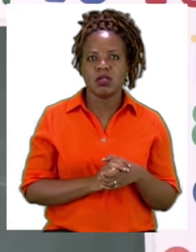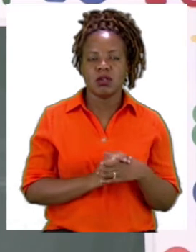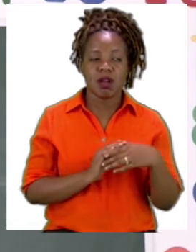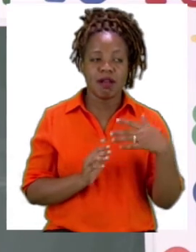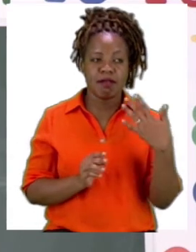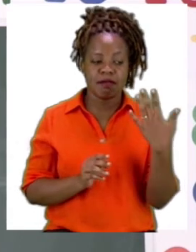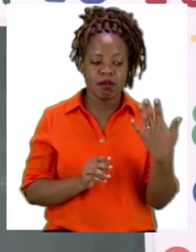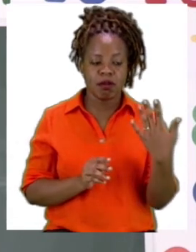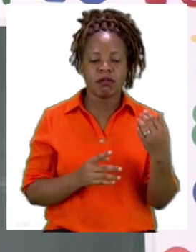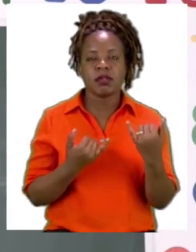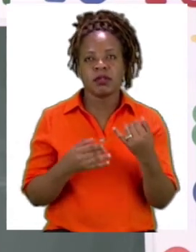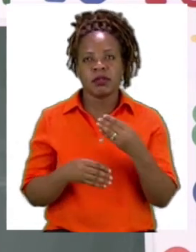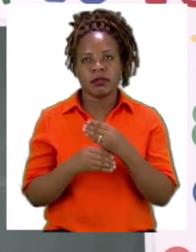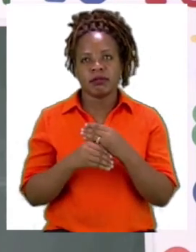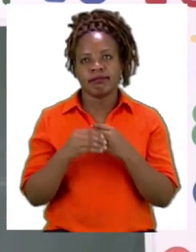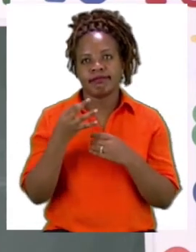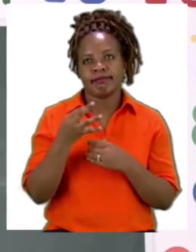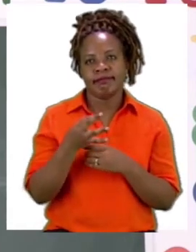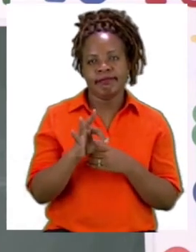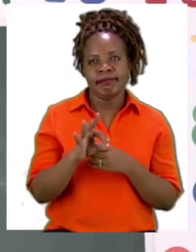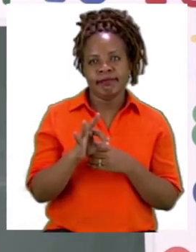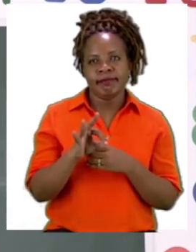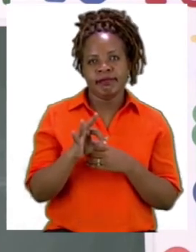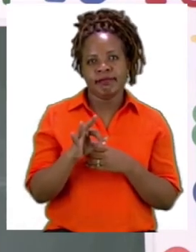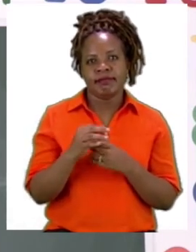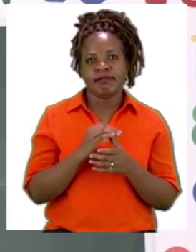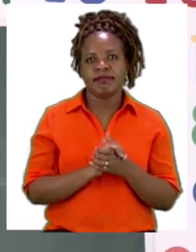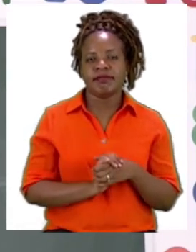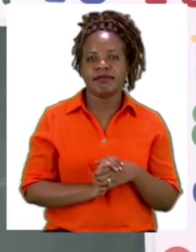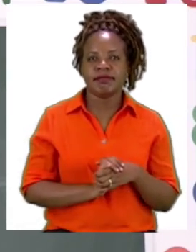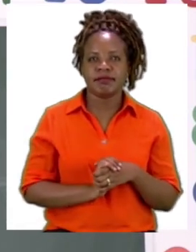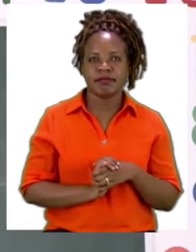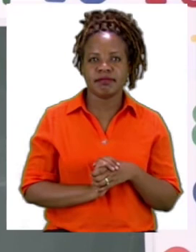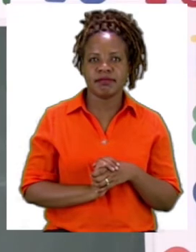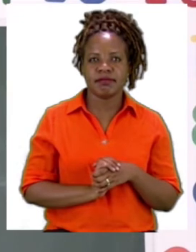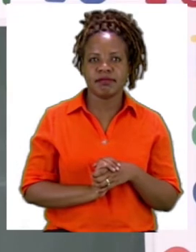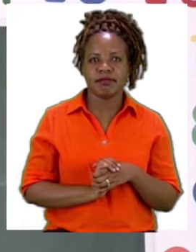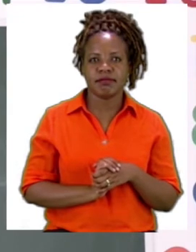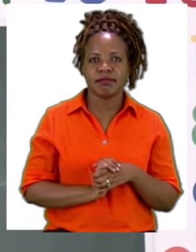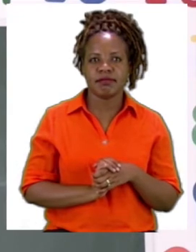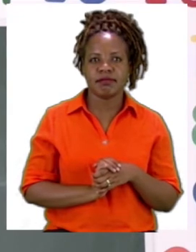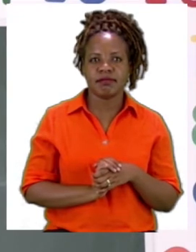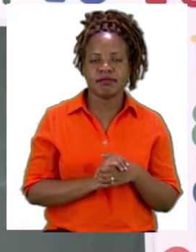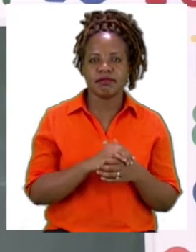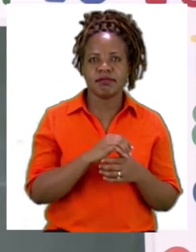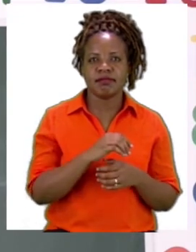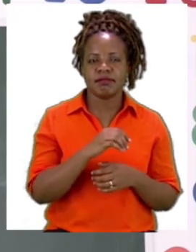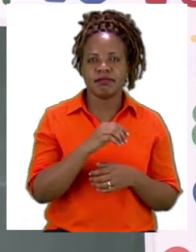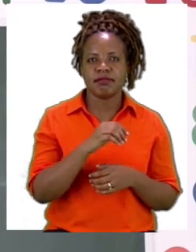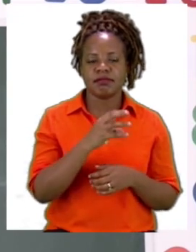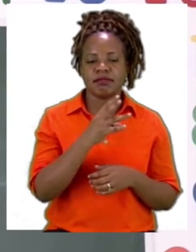to add 9 more. So we put up our 9 fingers and then we continue counting.